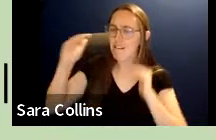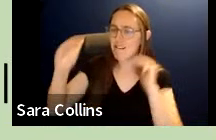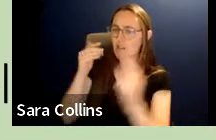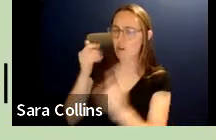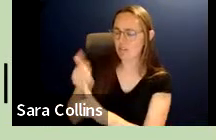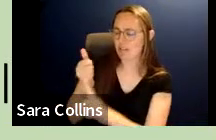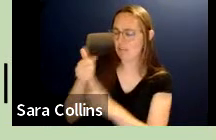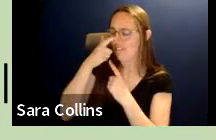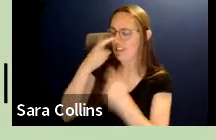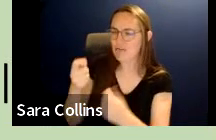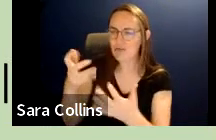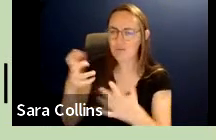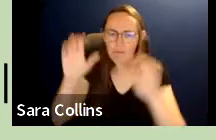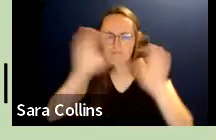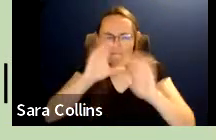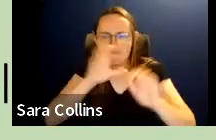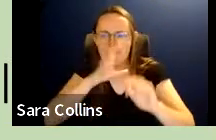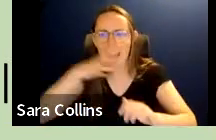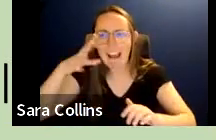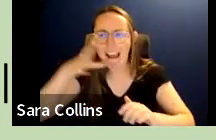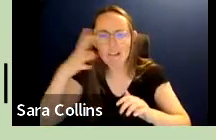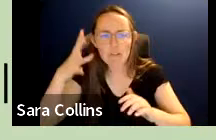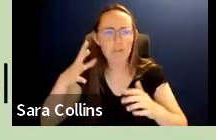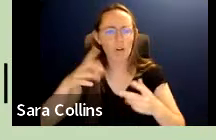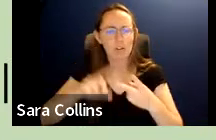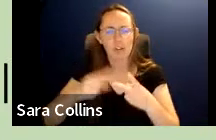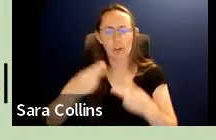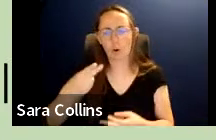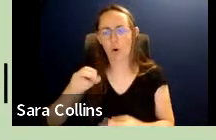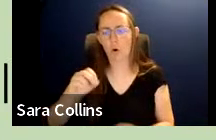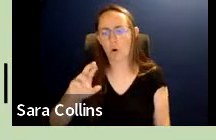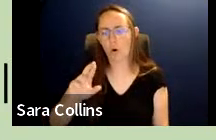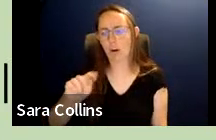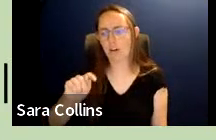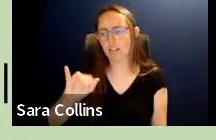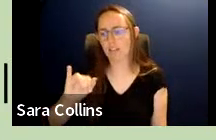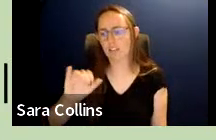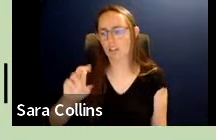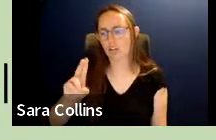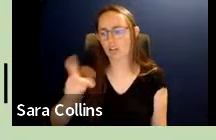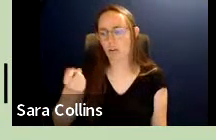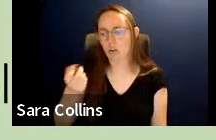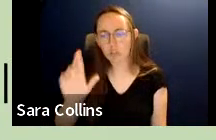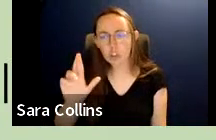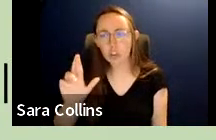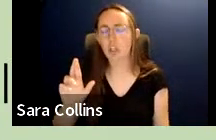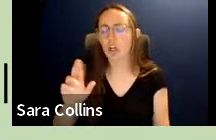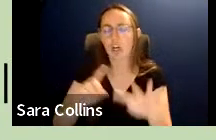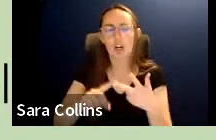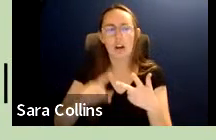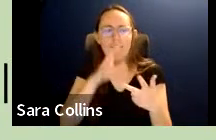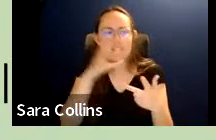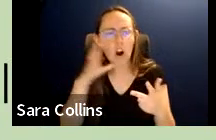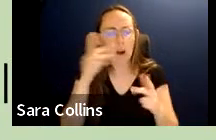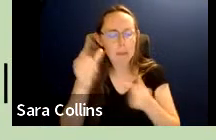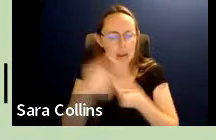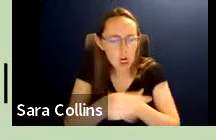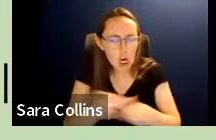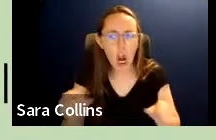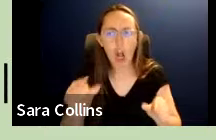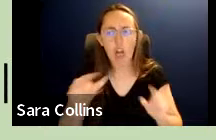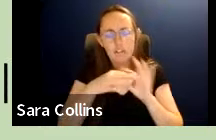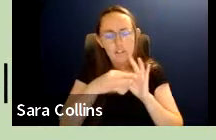exploring agriculture, horticulture, anything related to farming or gardening as a career. We are